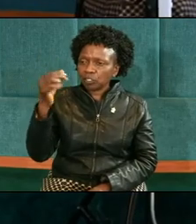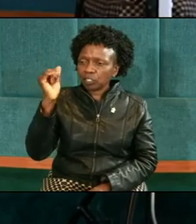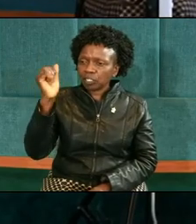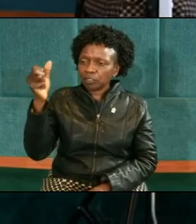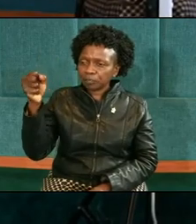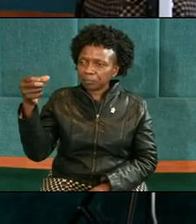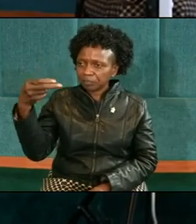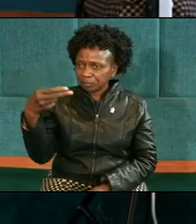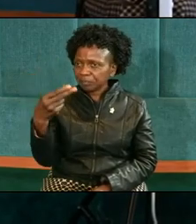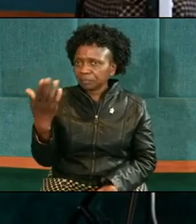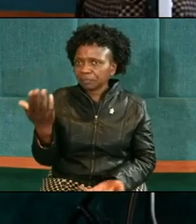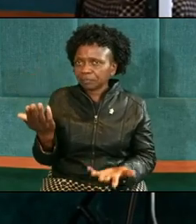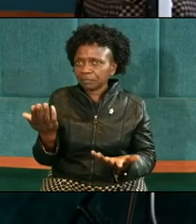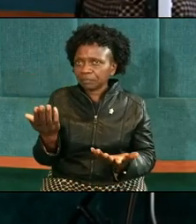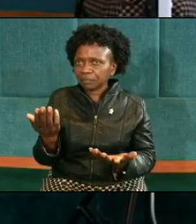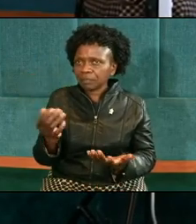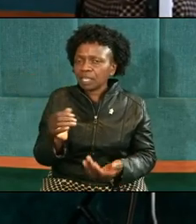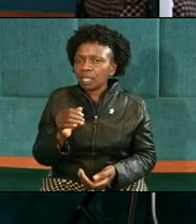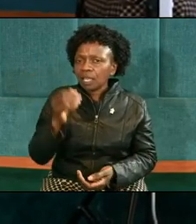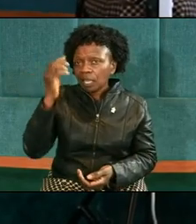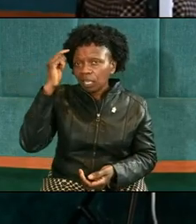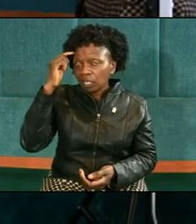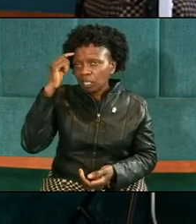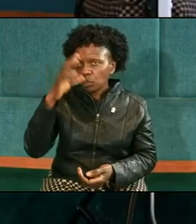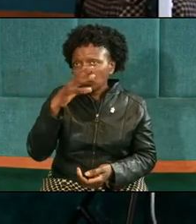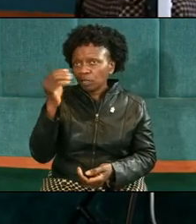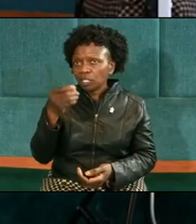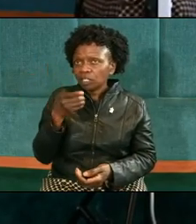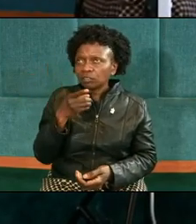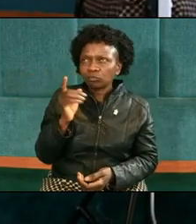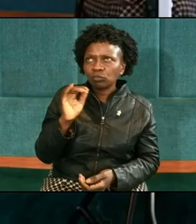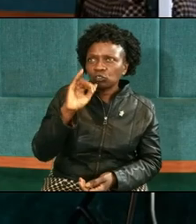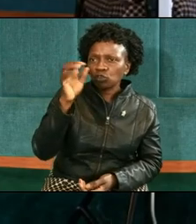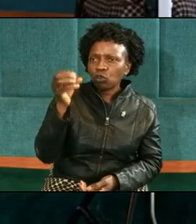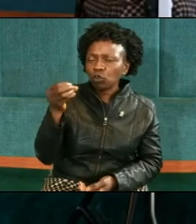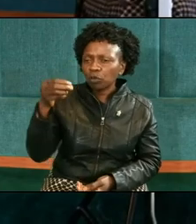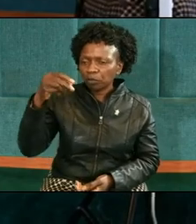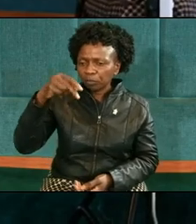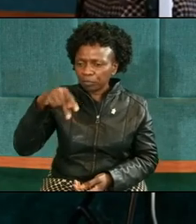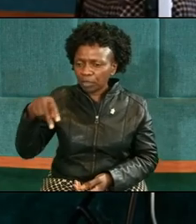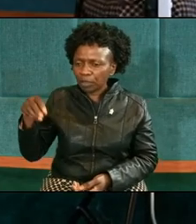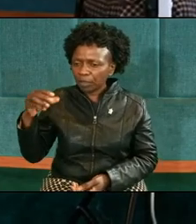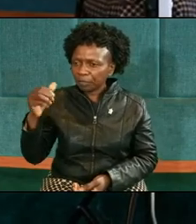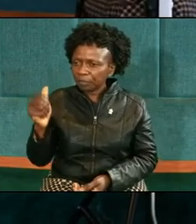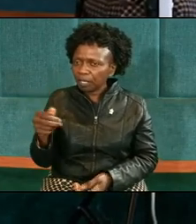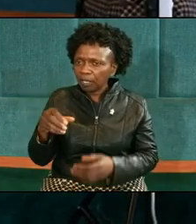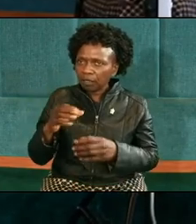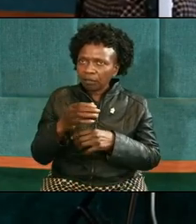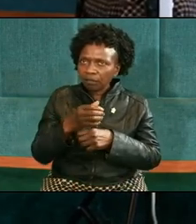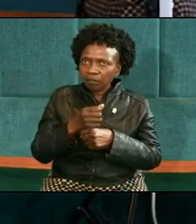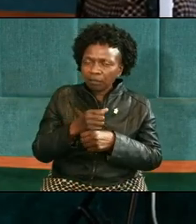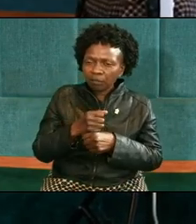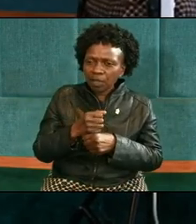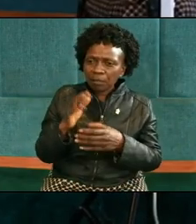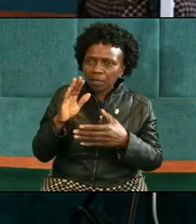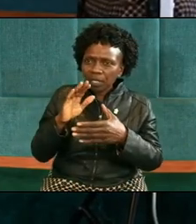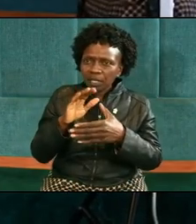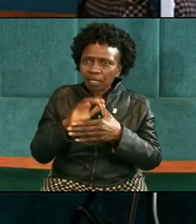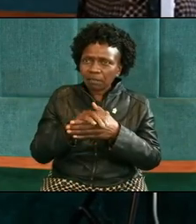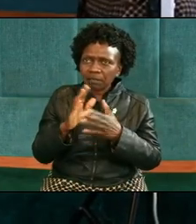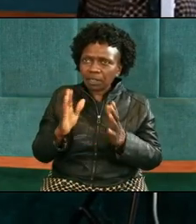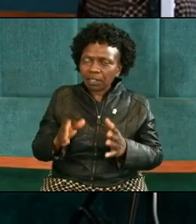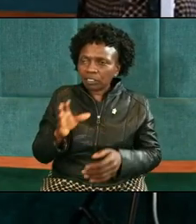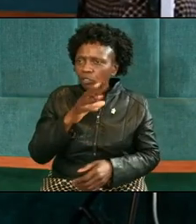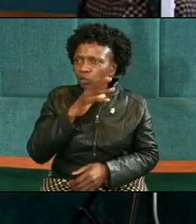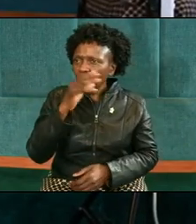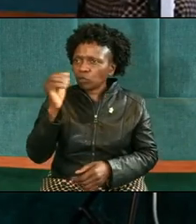in Tarshish. I think the guy went down to Joppa and found a vehicle that is